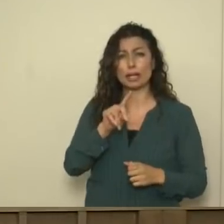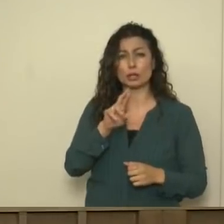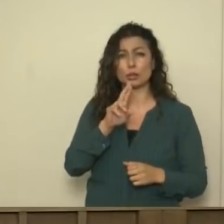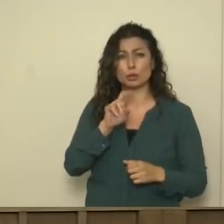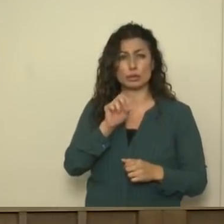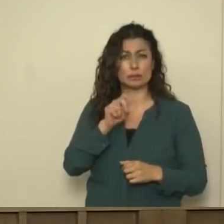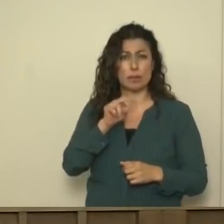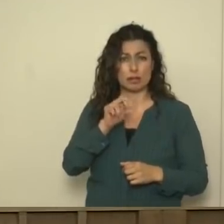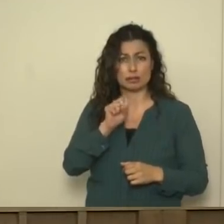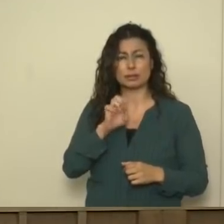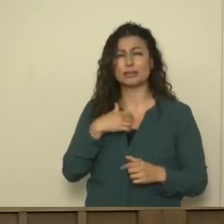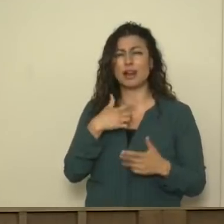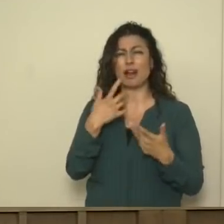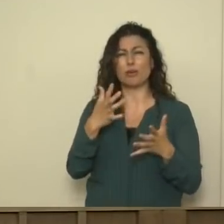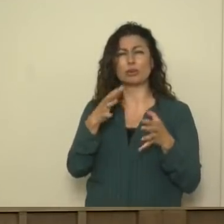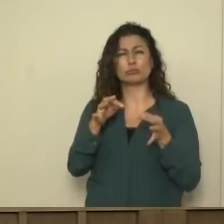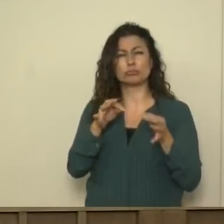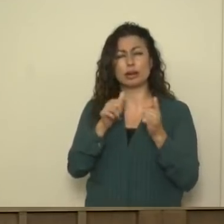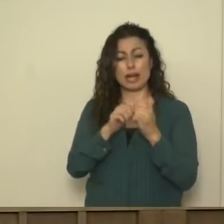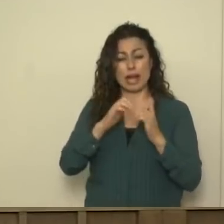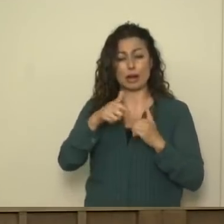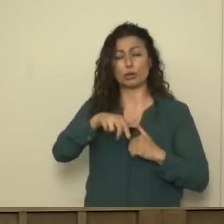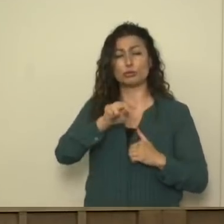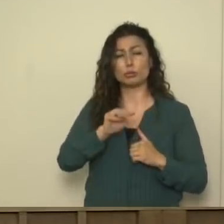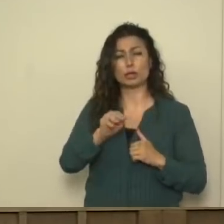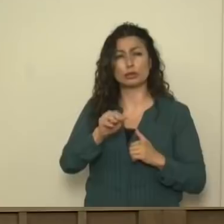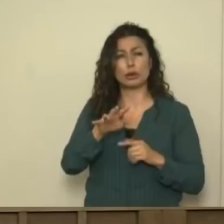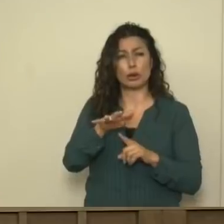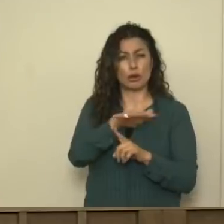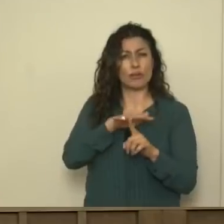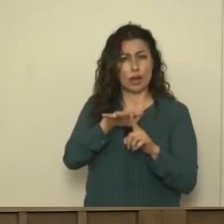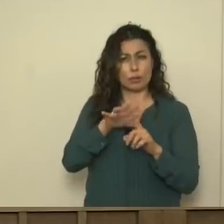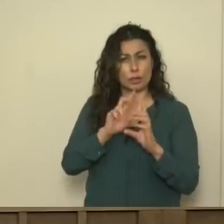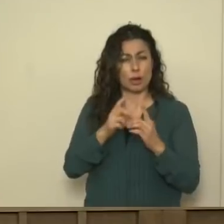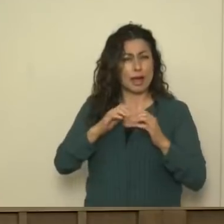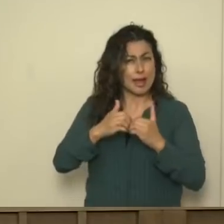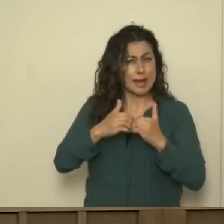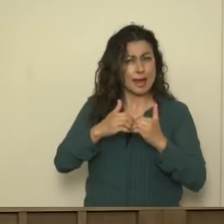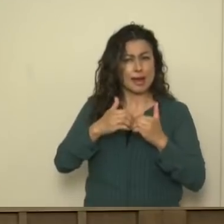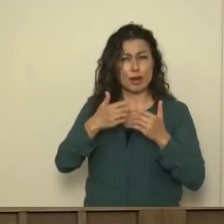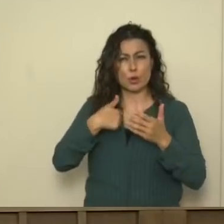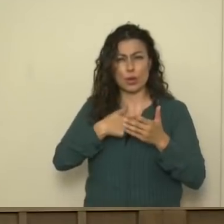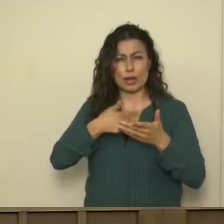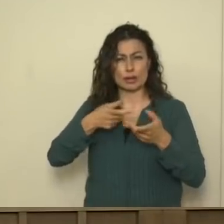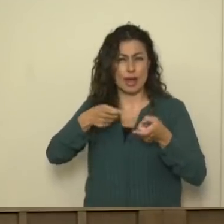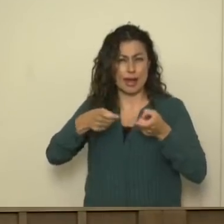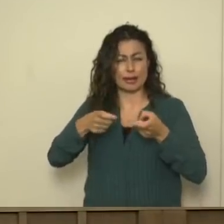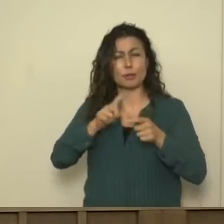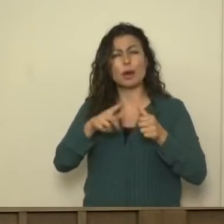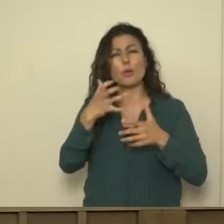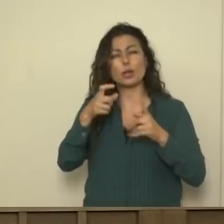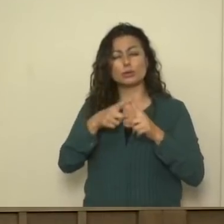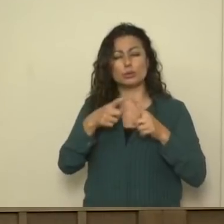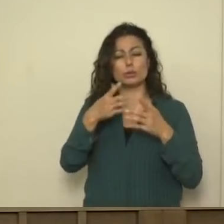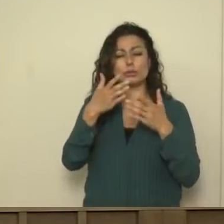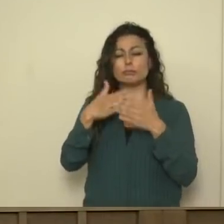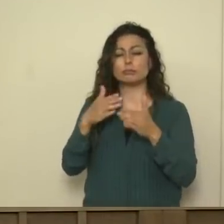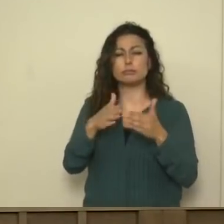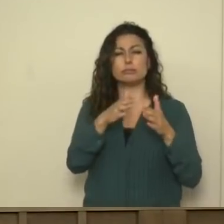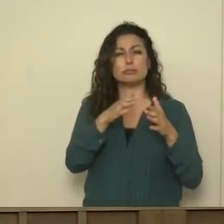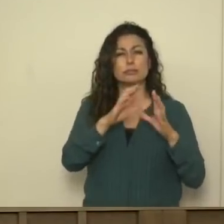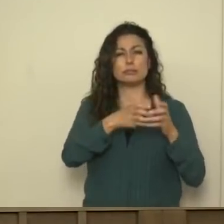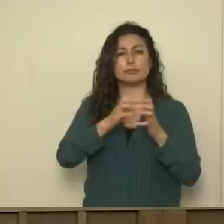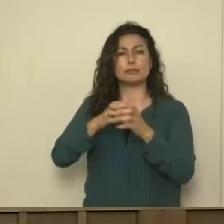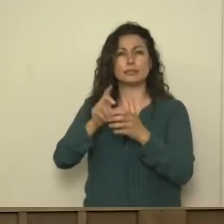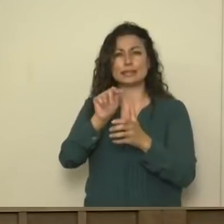information about how New Mexico Environment Department is handling that. But I wanted to break down a little bit of the data for you, and I apologize that I don't